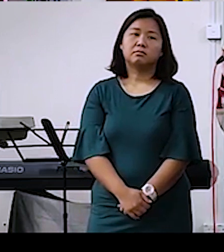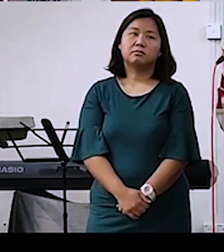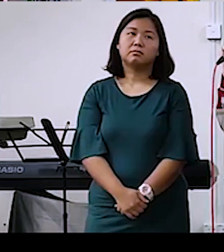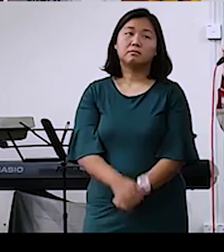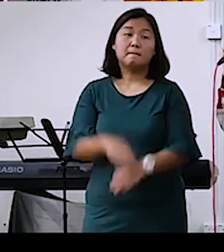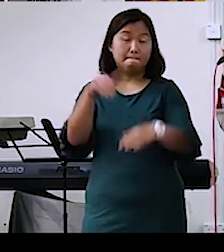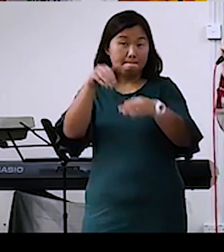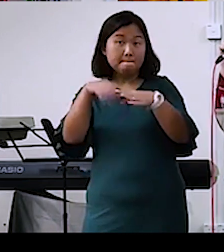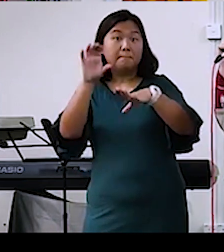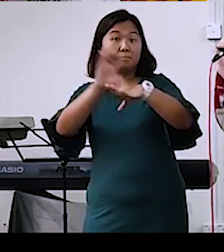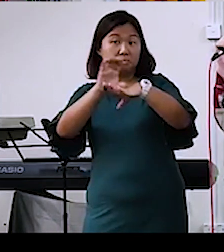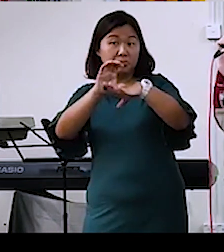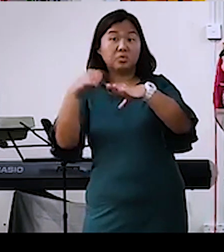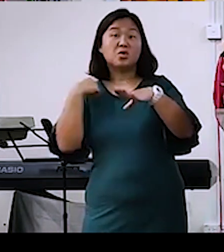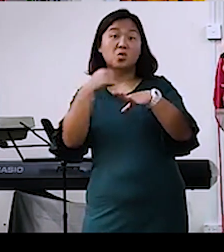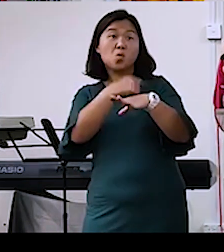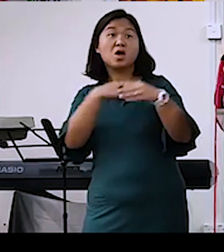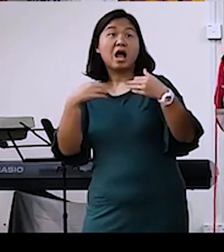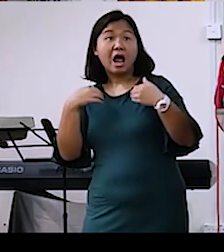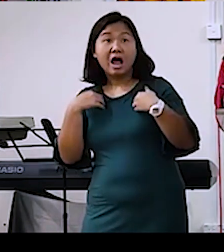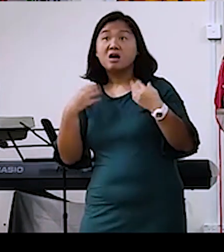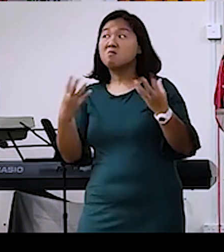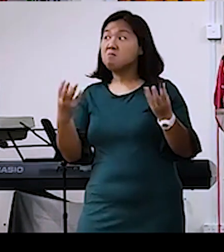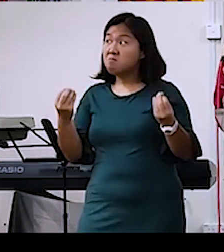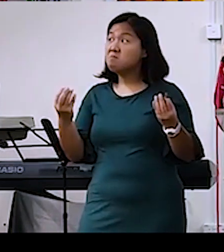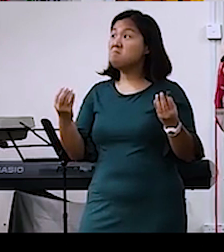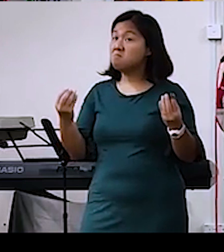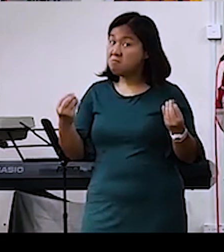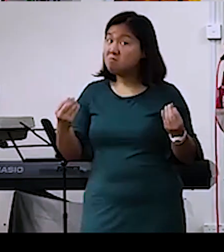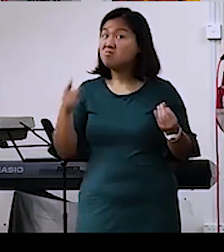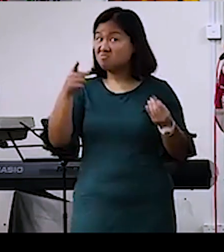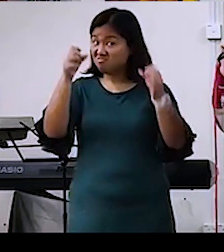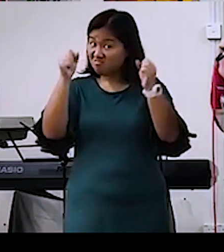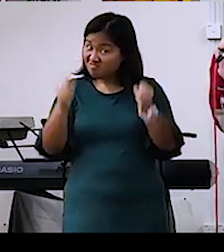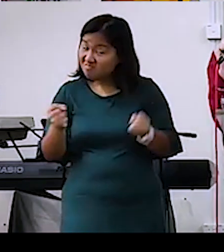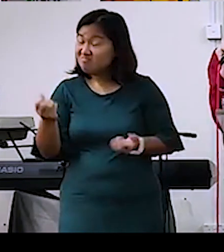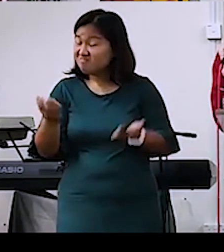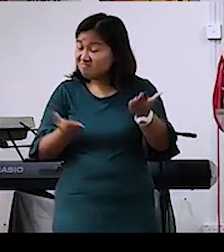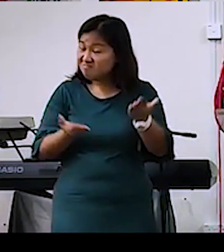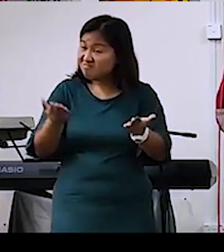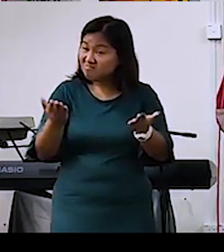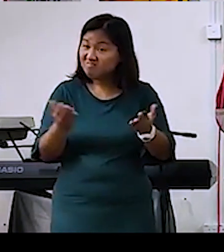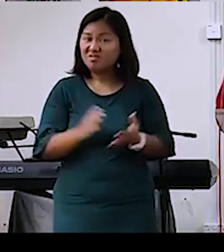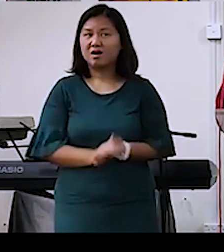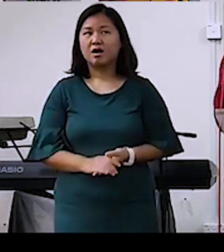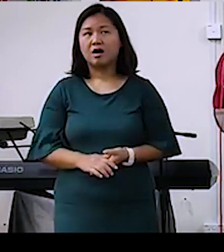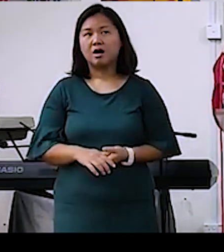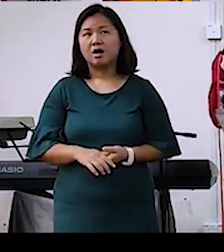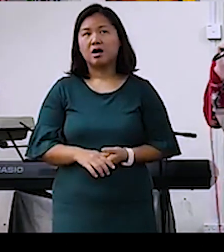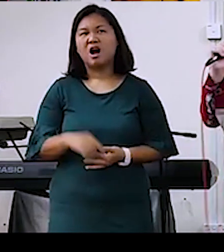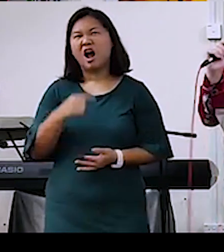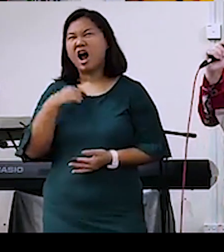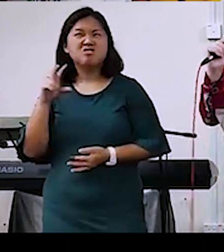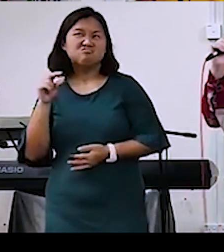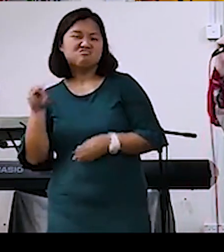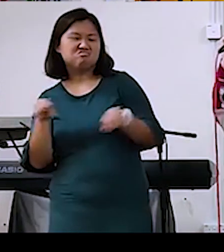this church, we have a lot of opportunity to serve the Lord in ministry. I'm telling you. Any of you say, "Ayo, actually, I'm not doing